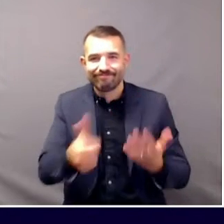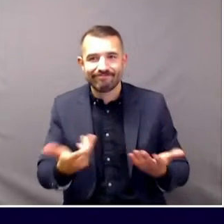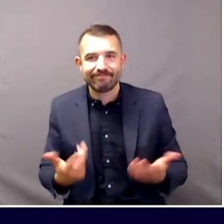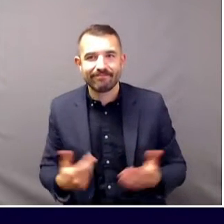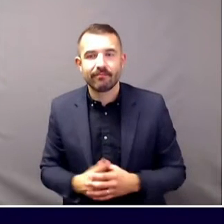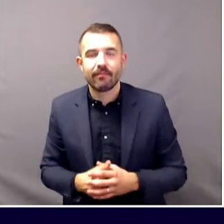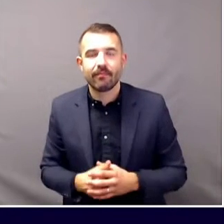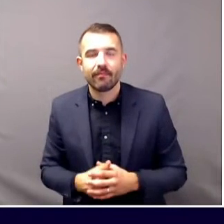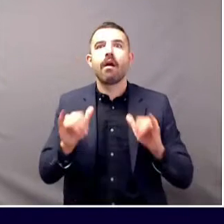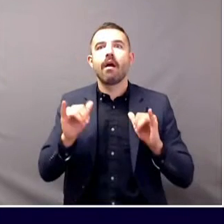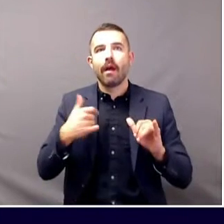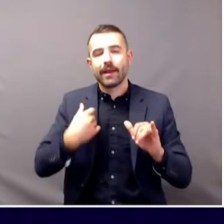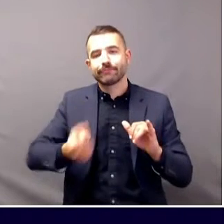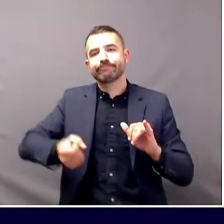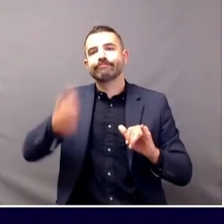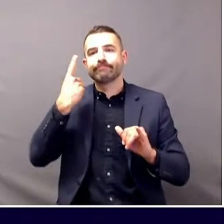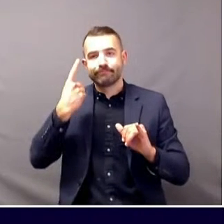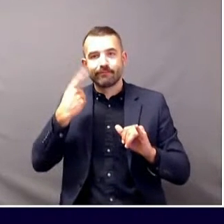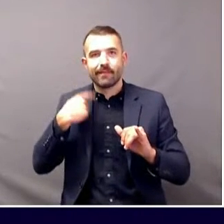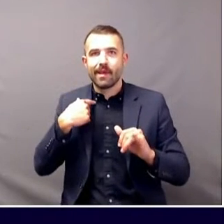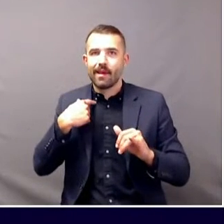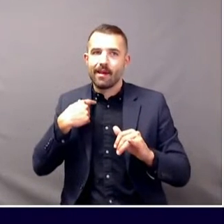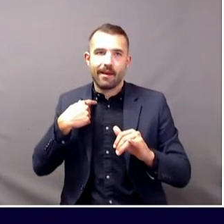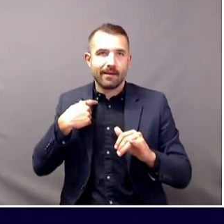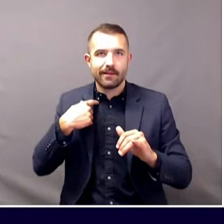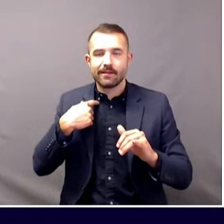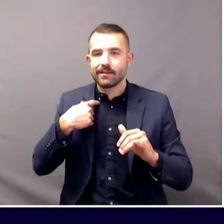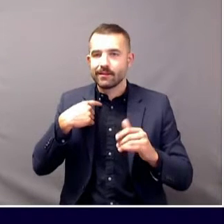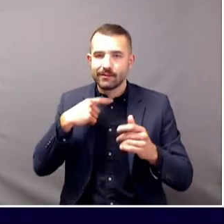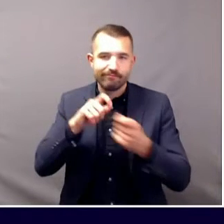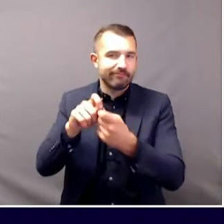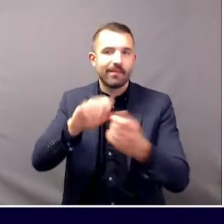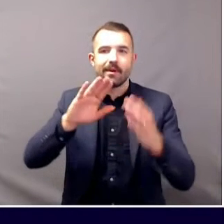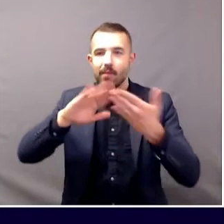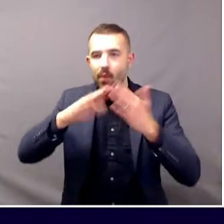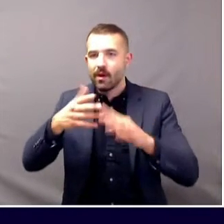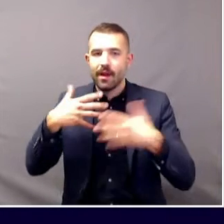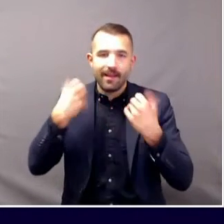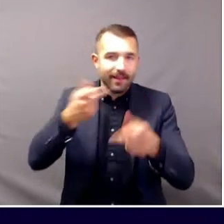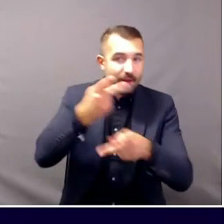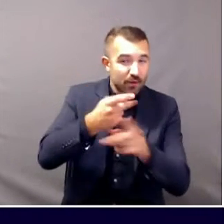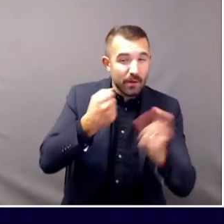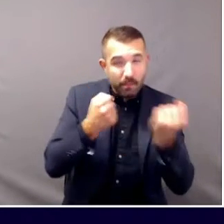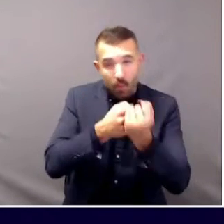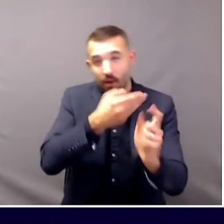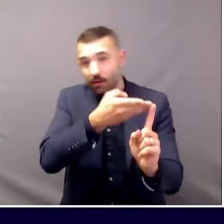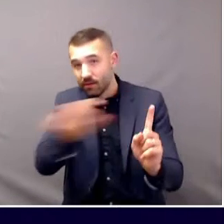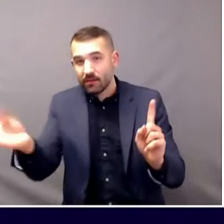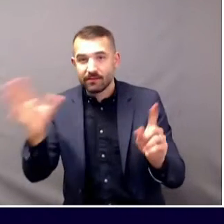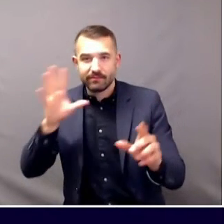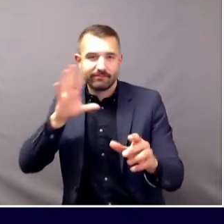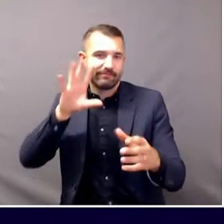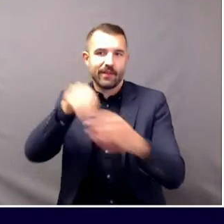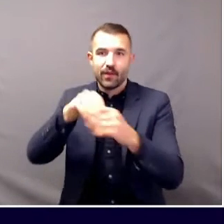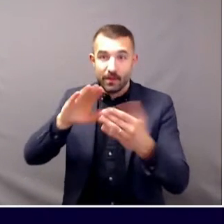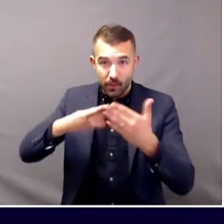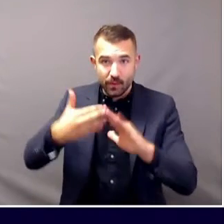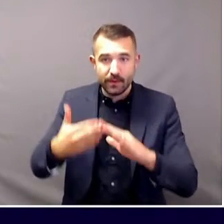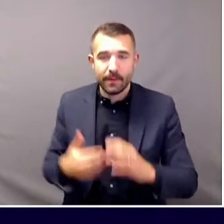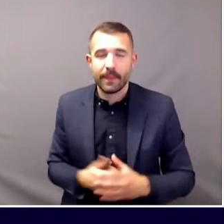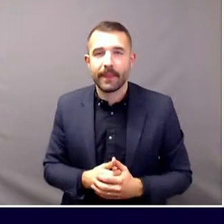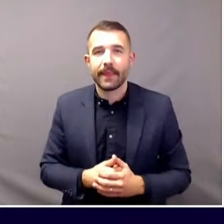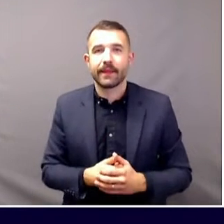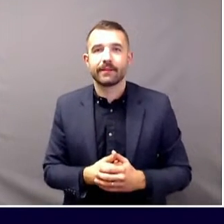community to make sure that we are both supporting organizations to support their communities, but also making sure our system is